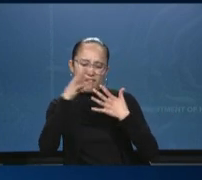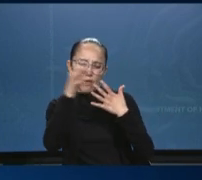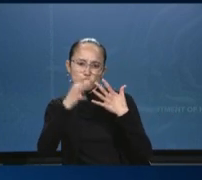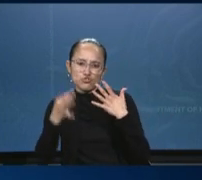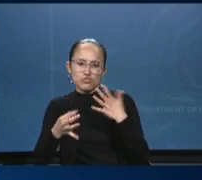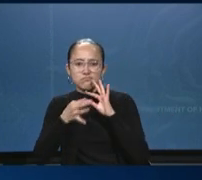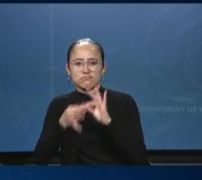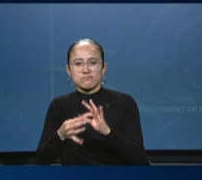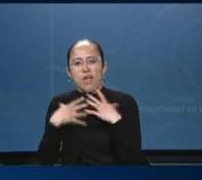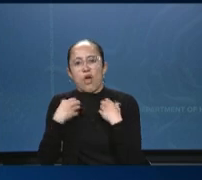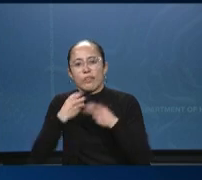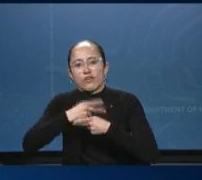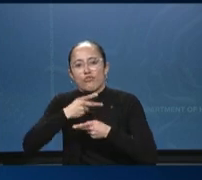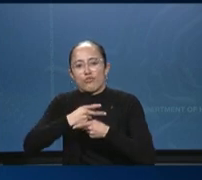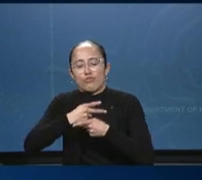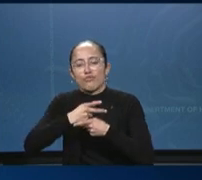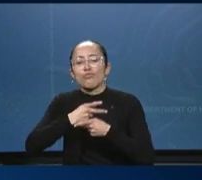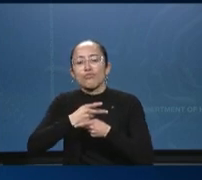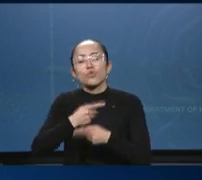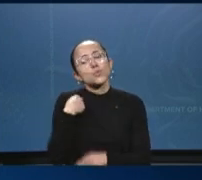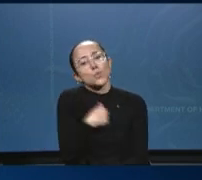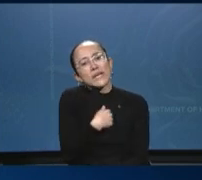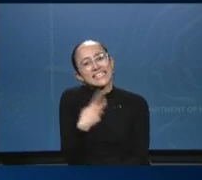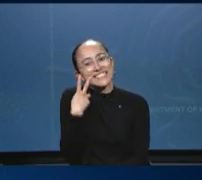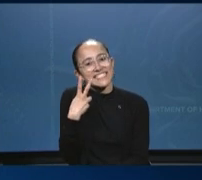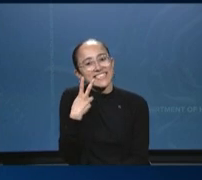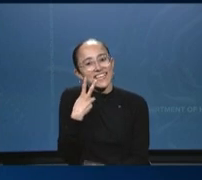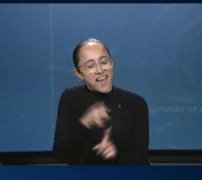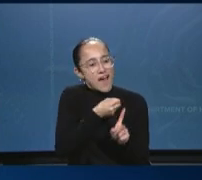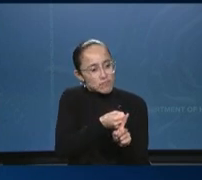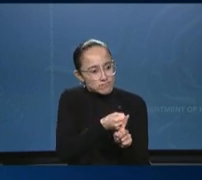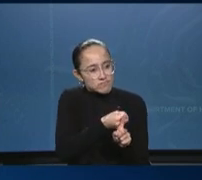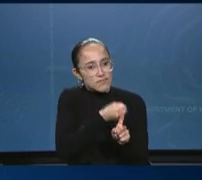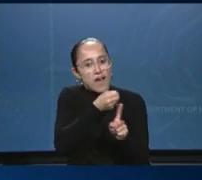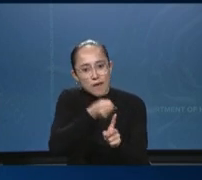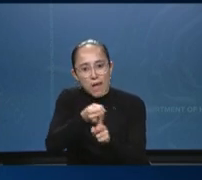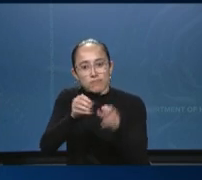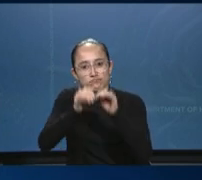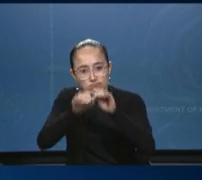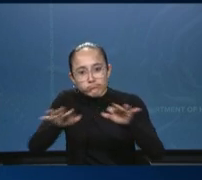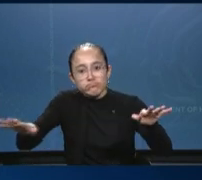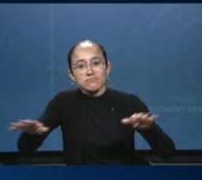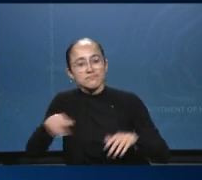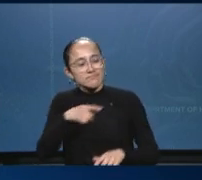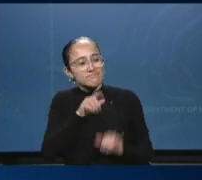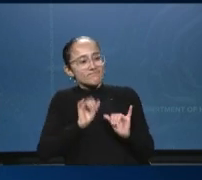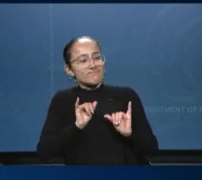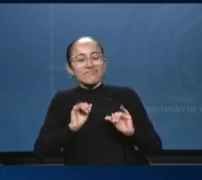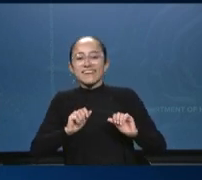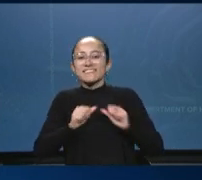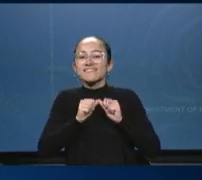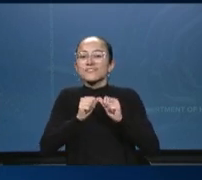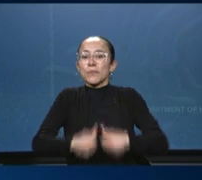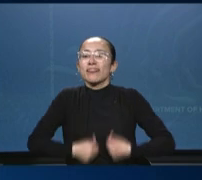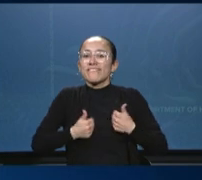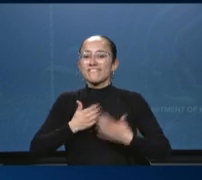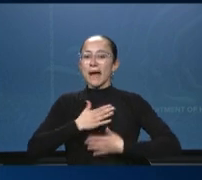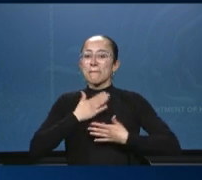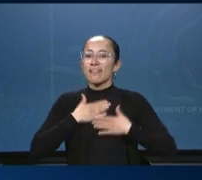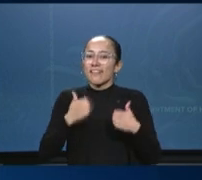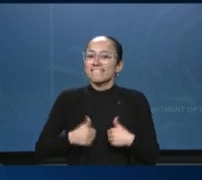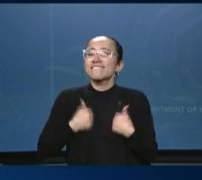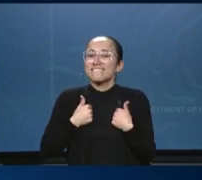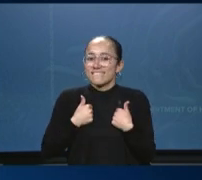their health care. We see the ripple effects, being able to lead happier, healthier lives.